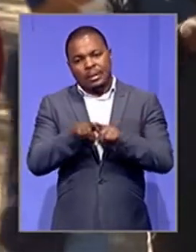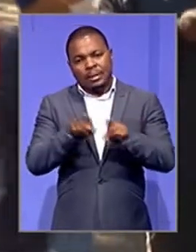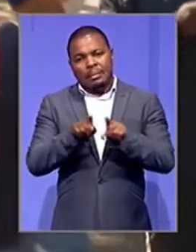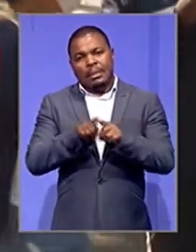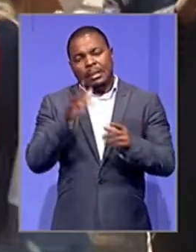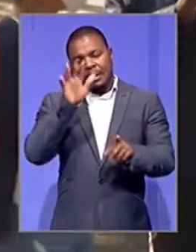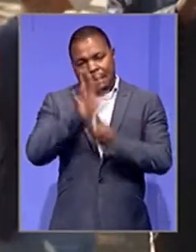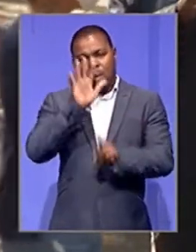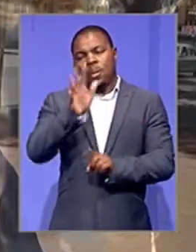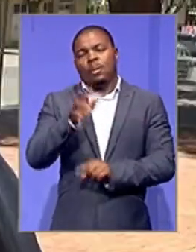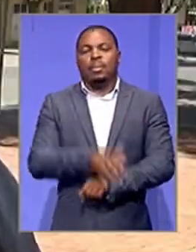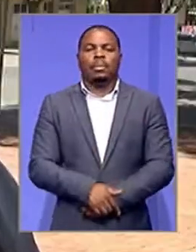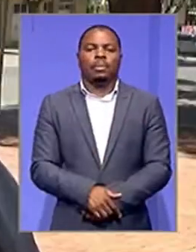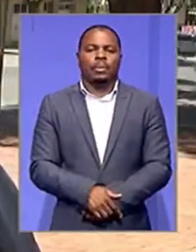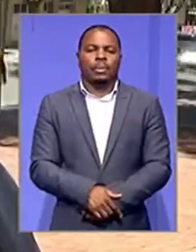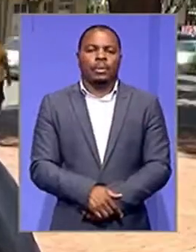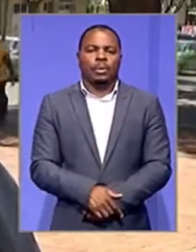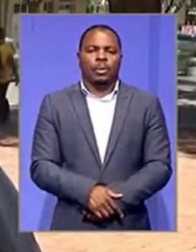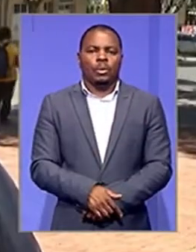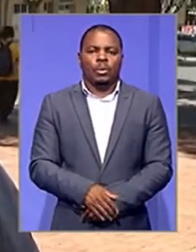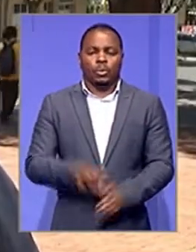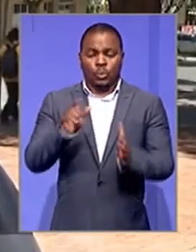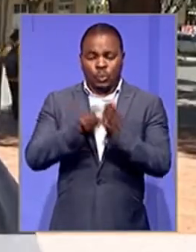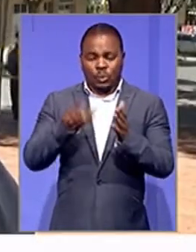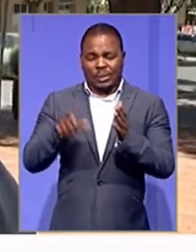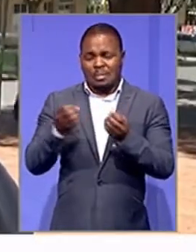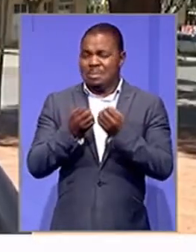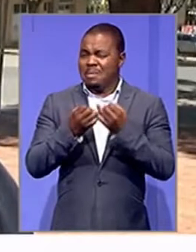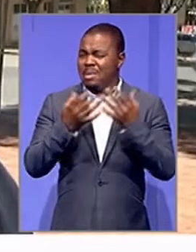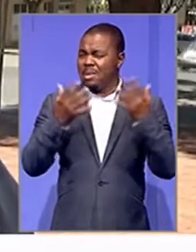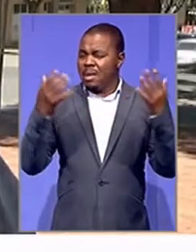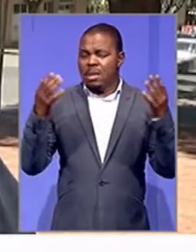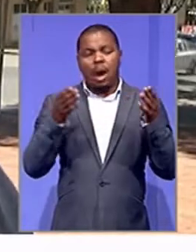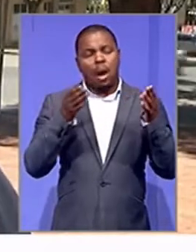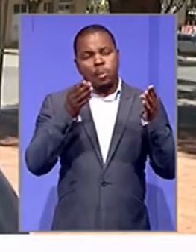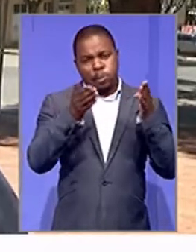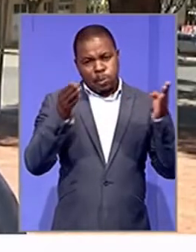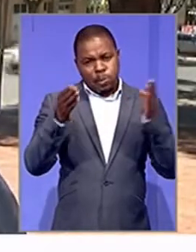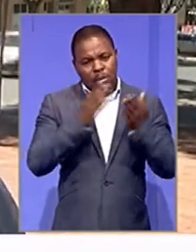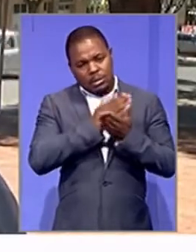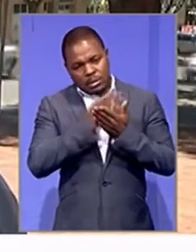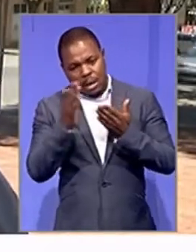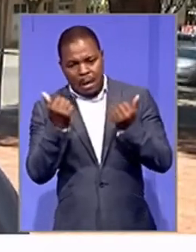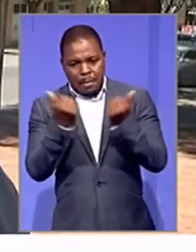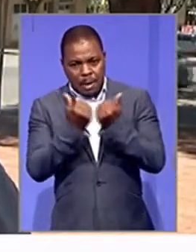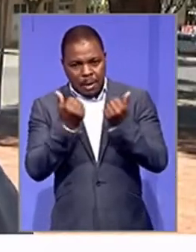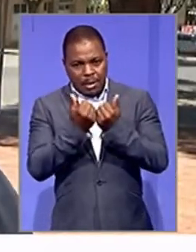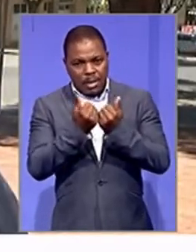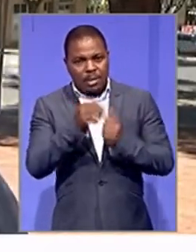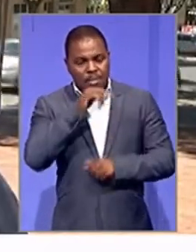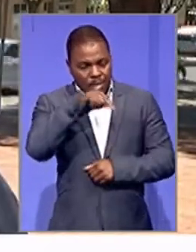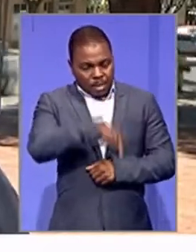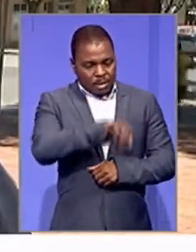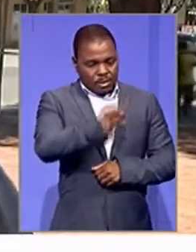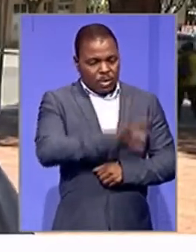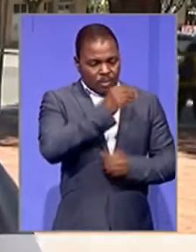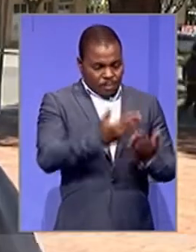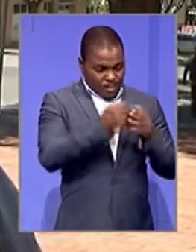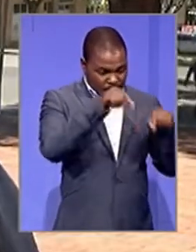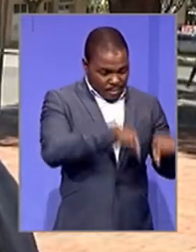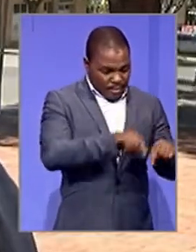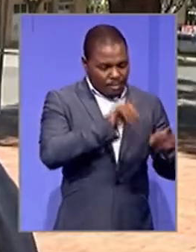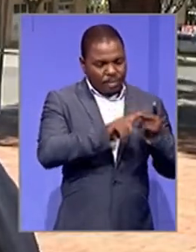go amega. Re na le baithuti ba bangata ba eleng gore ba bang ba bona ba na le dibazari tse eleng gore ba ithuta ka hare wa Afrika Borwa, ba